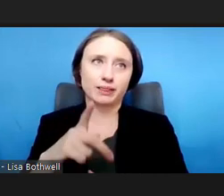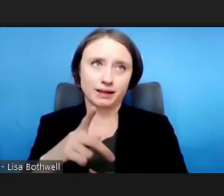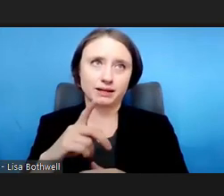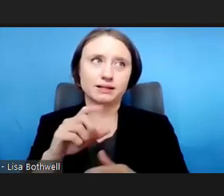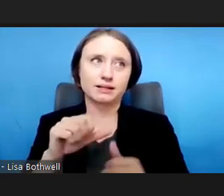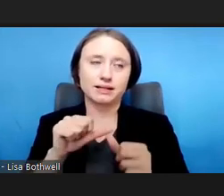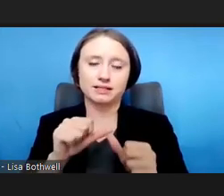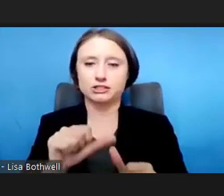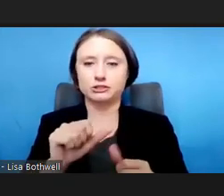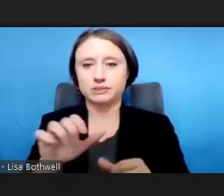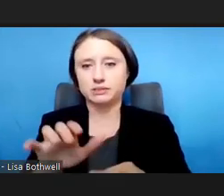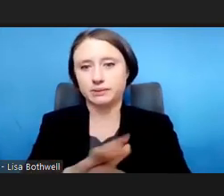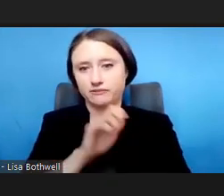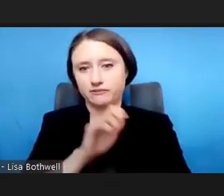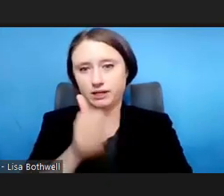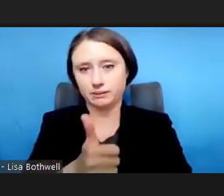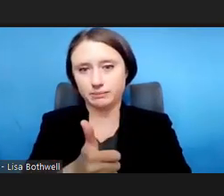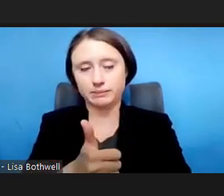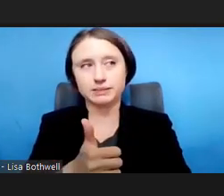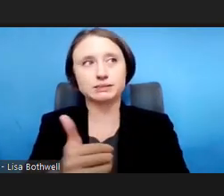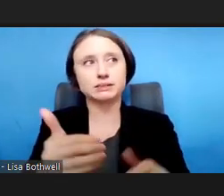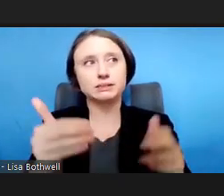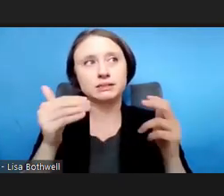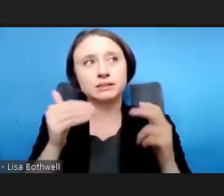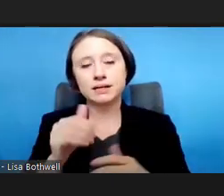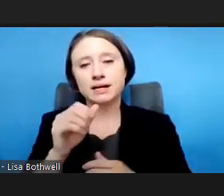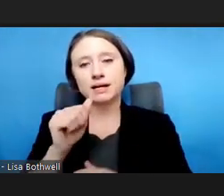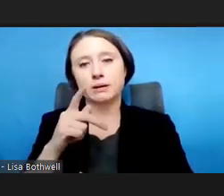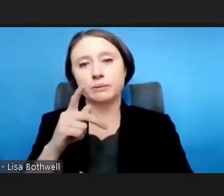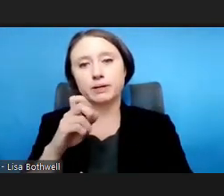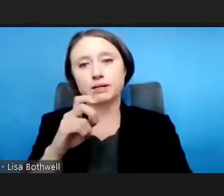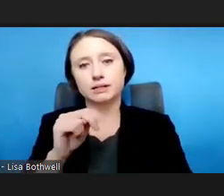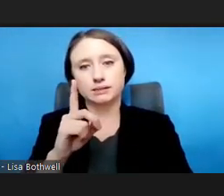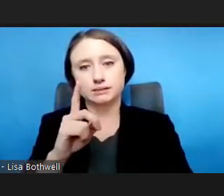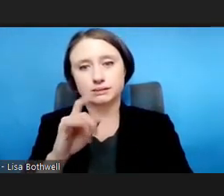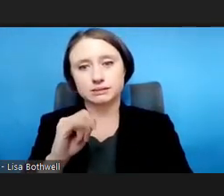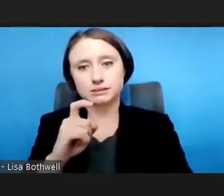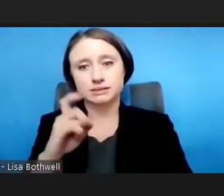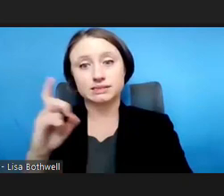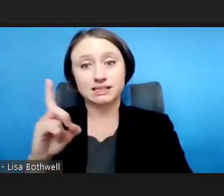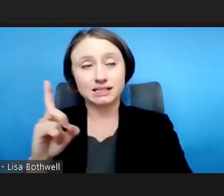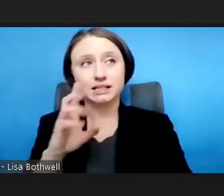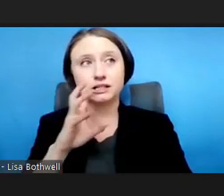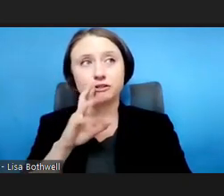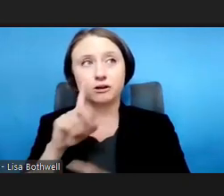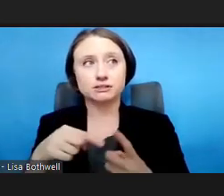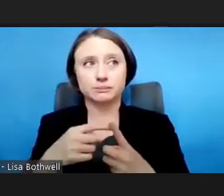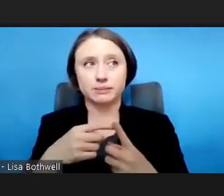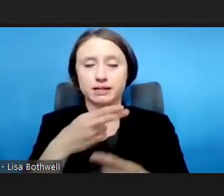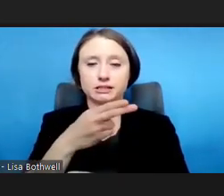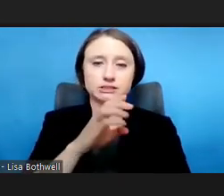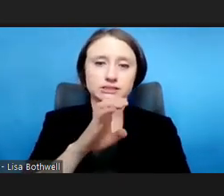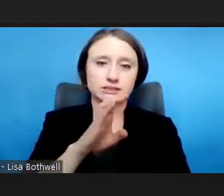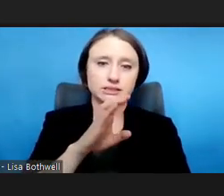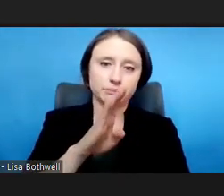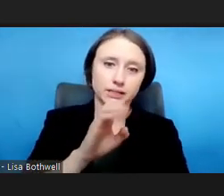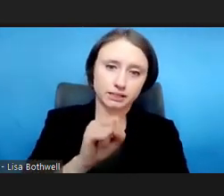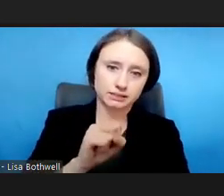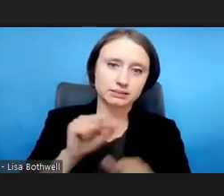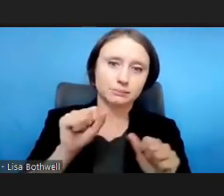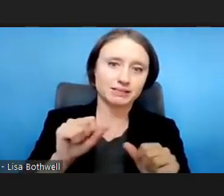ensure that individuals in person-centered planning are able to continue that establishment of their own